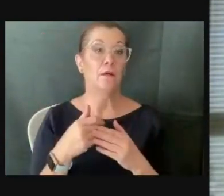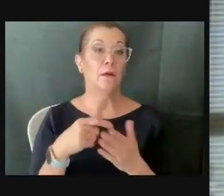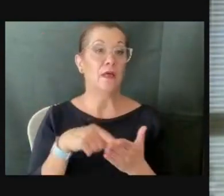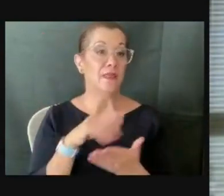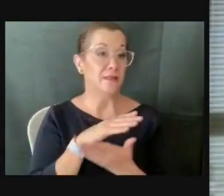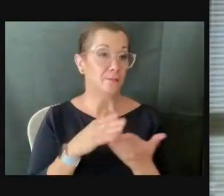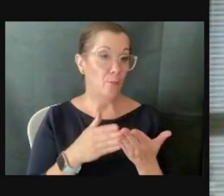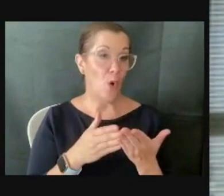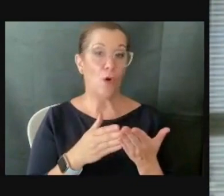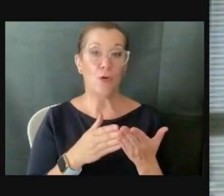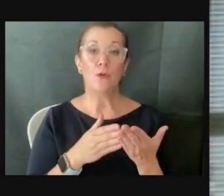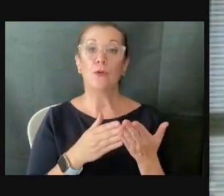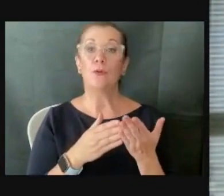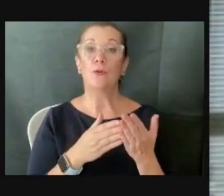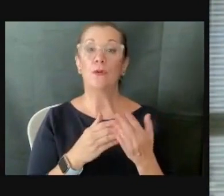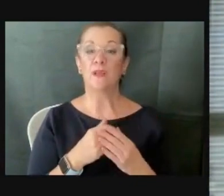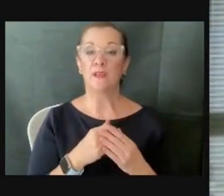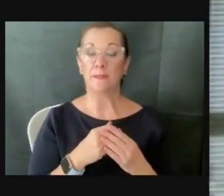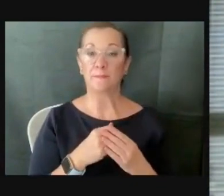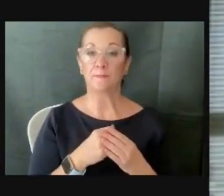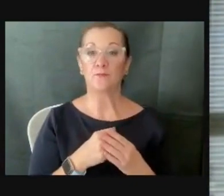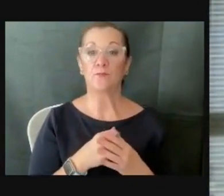segment.